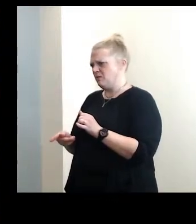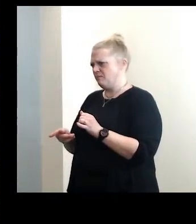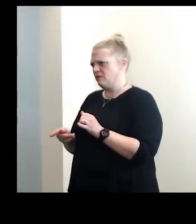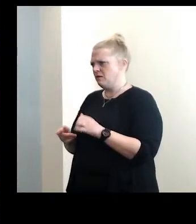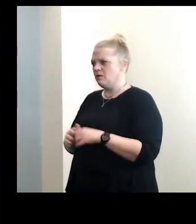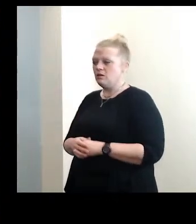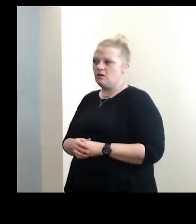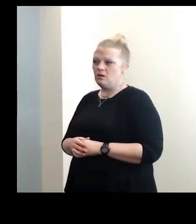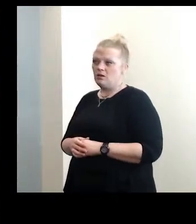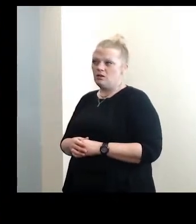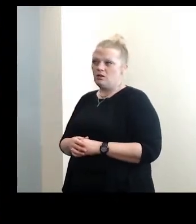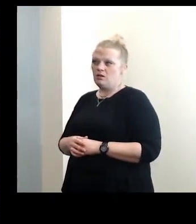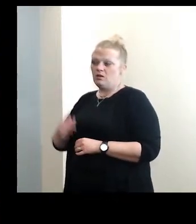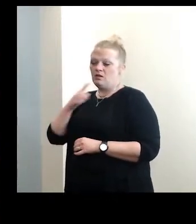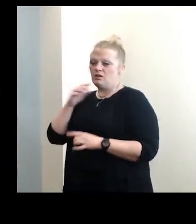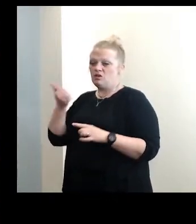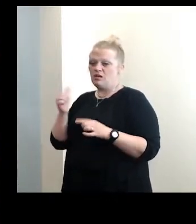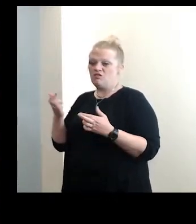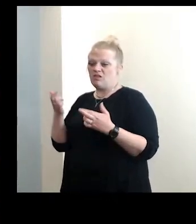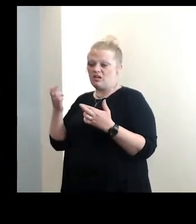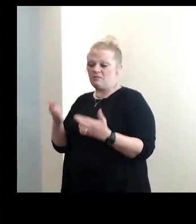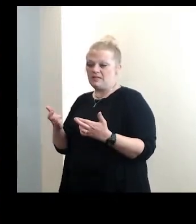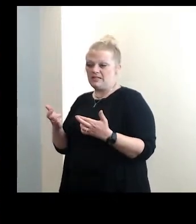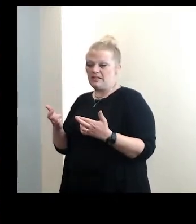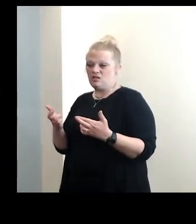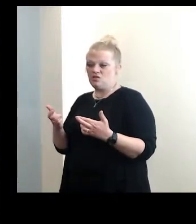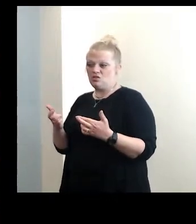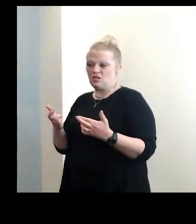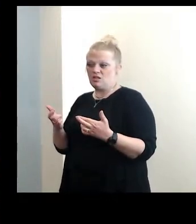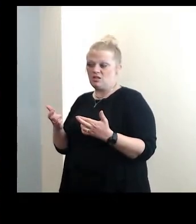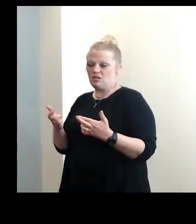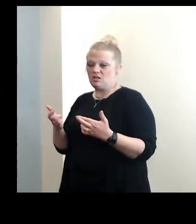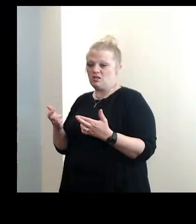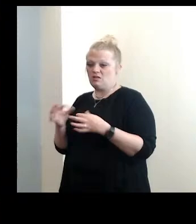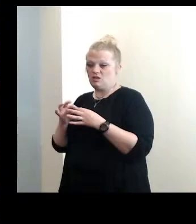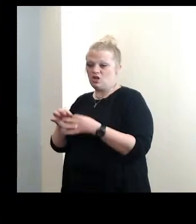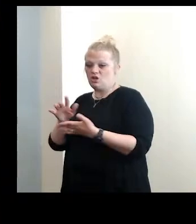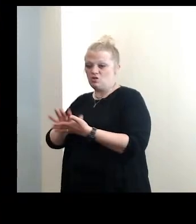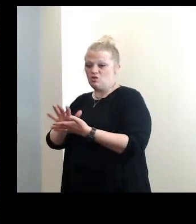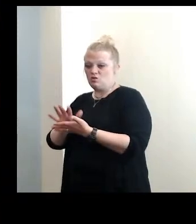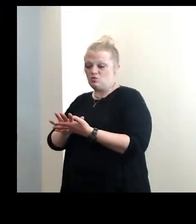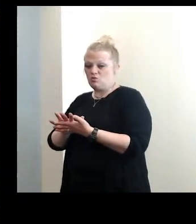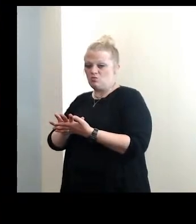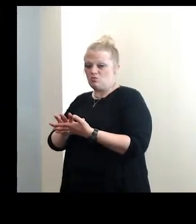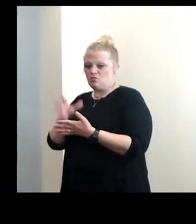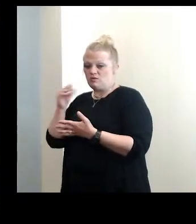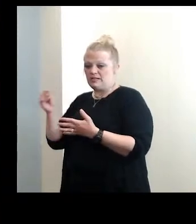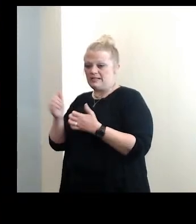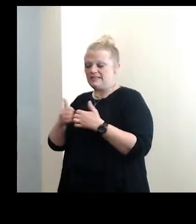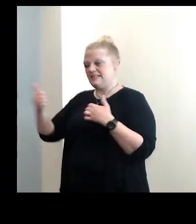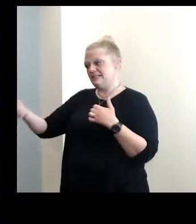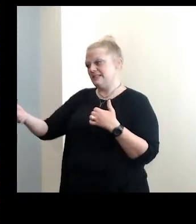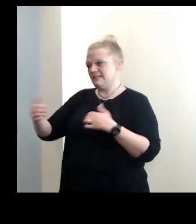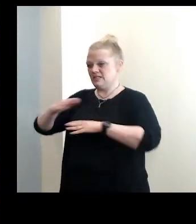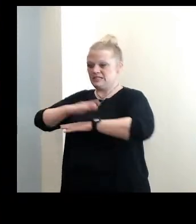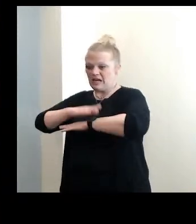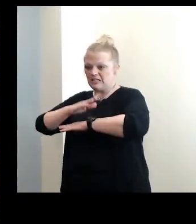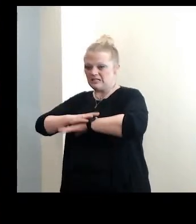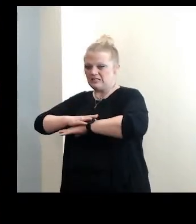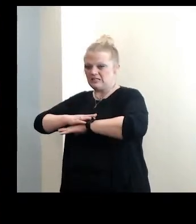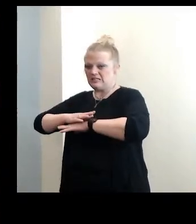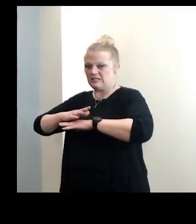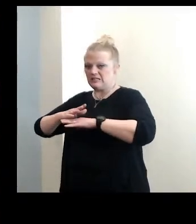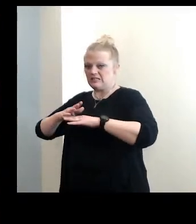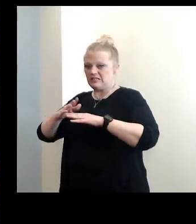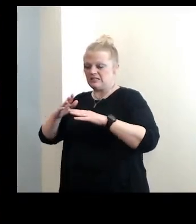is there any recommendation coming forth regarding schools and distancing between desks in light of